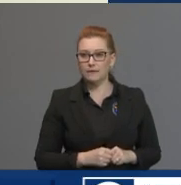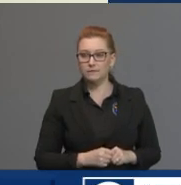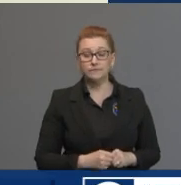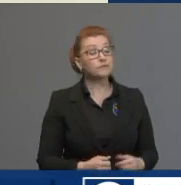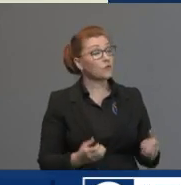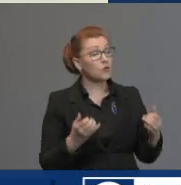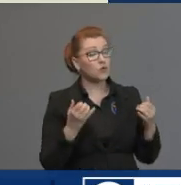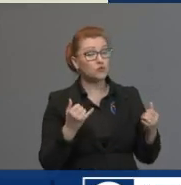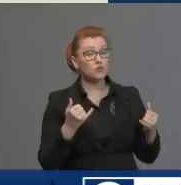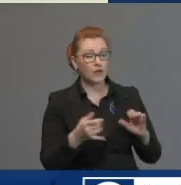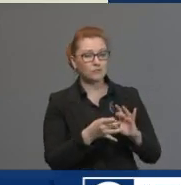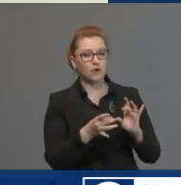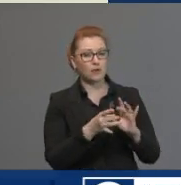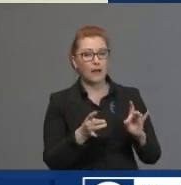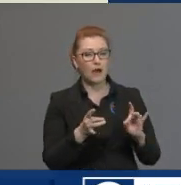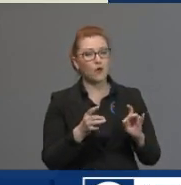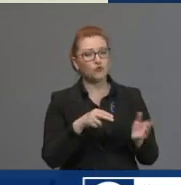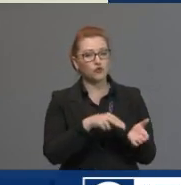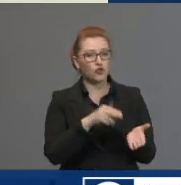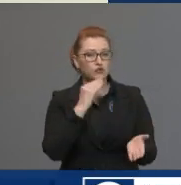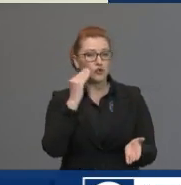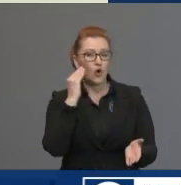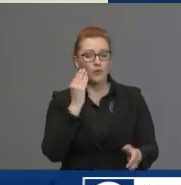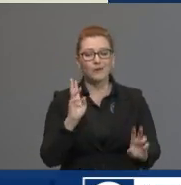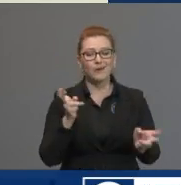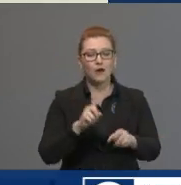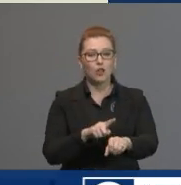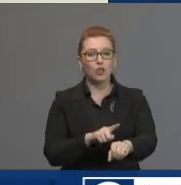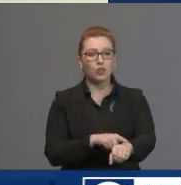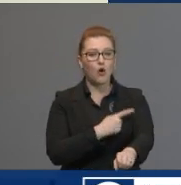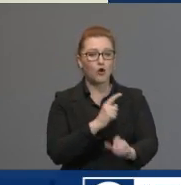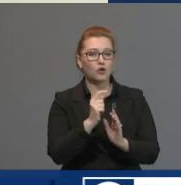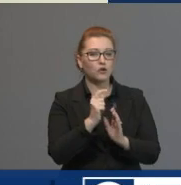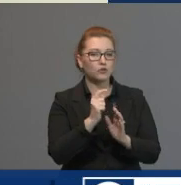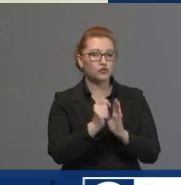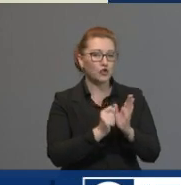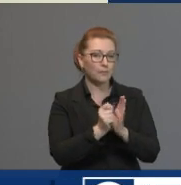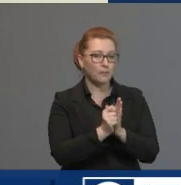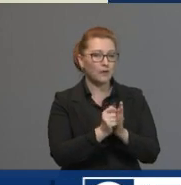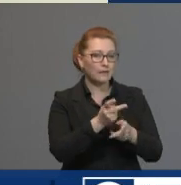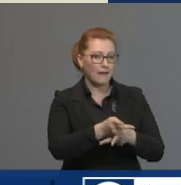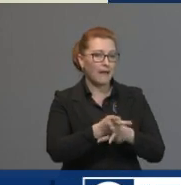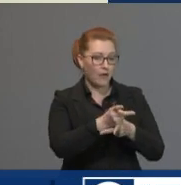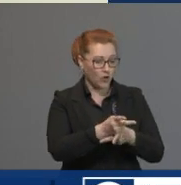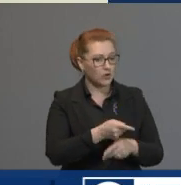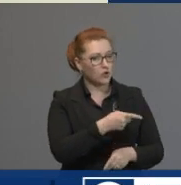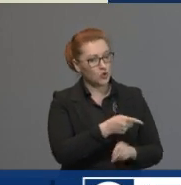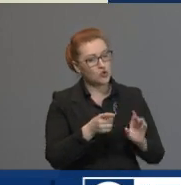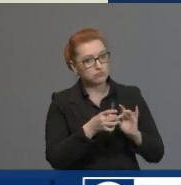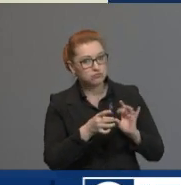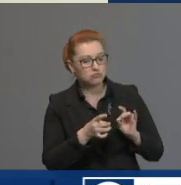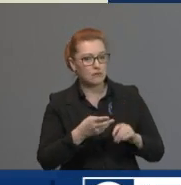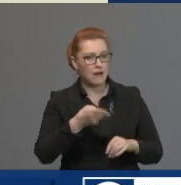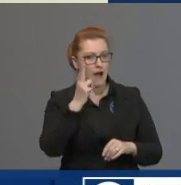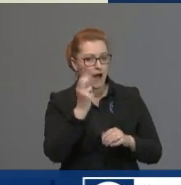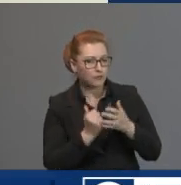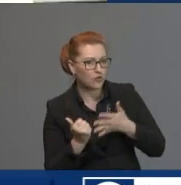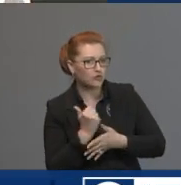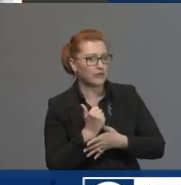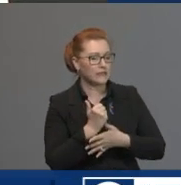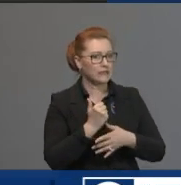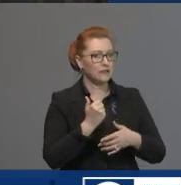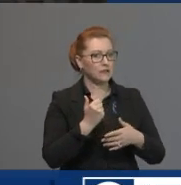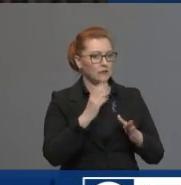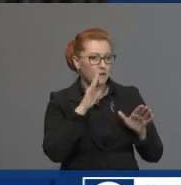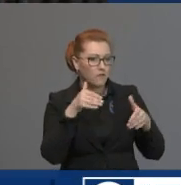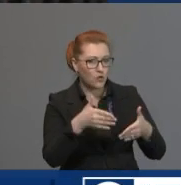Today, when it comes to long-term care facilities, this question is to both of you, Governor, and Dr. Christ. We've heard that this is a high priority, that, quote,